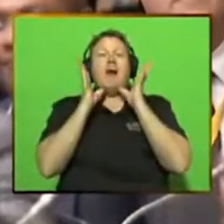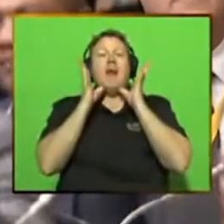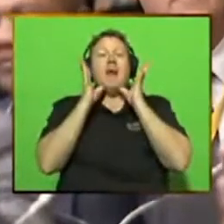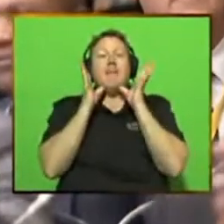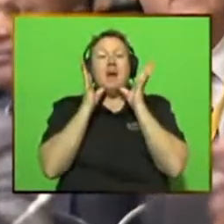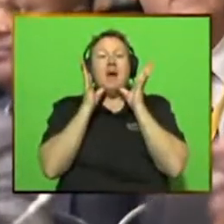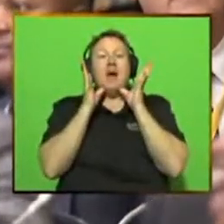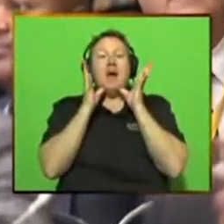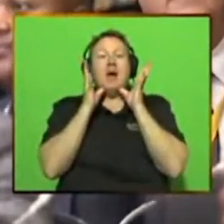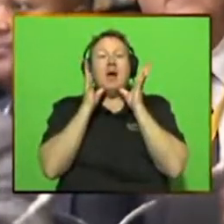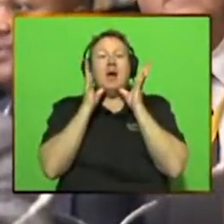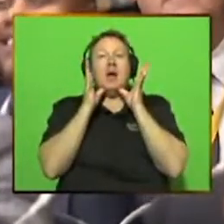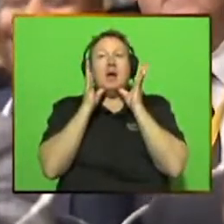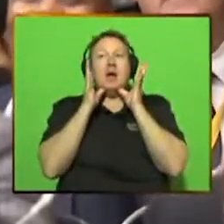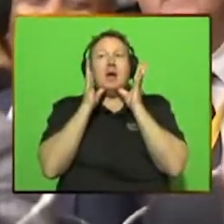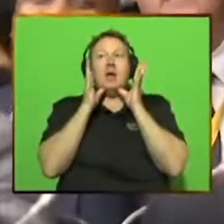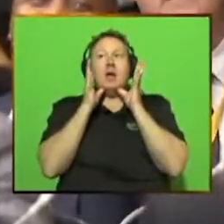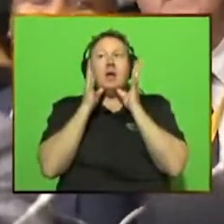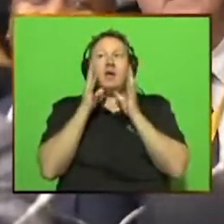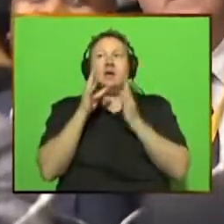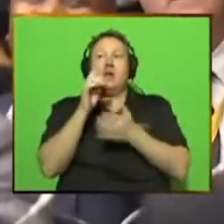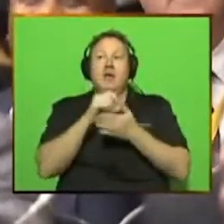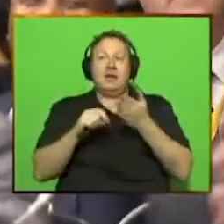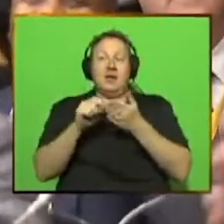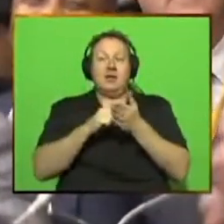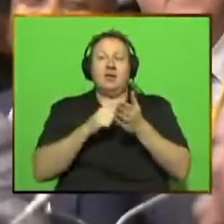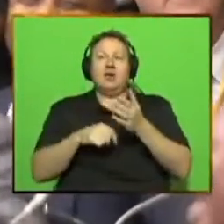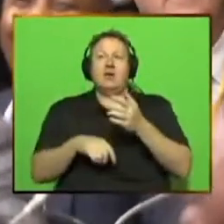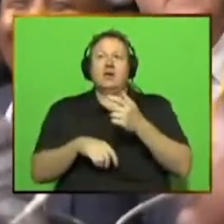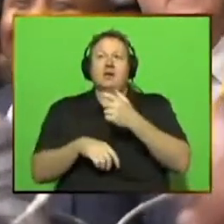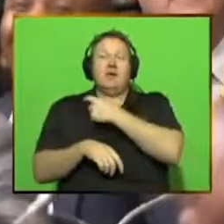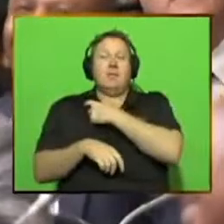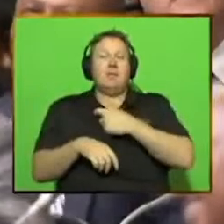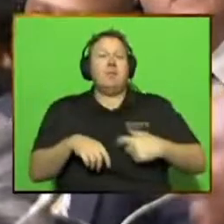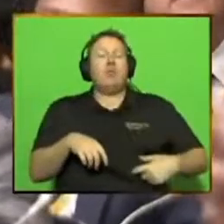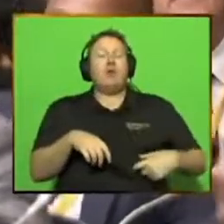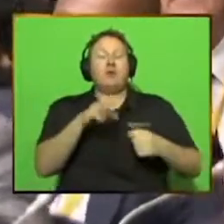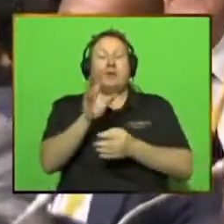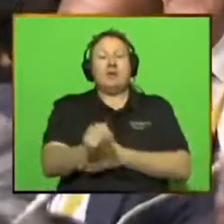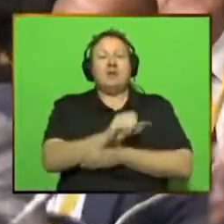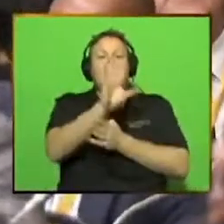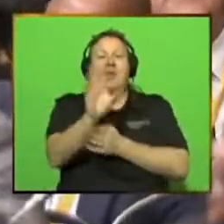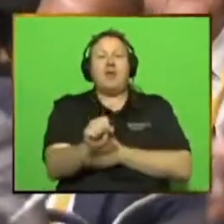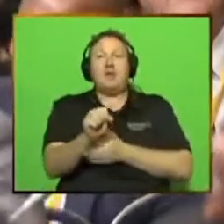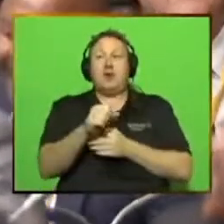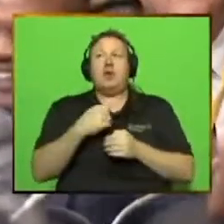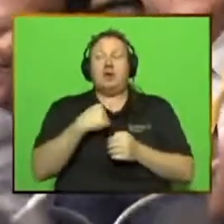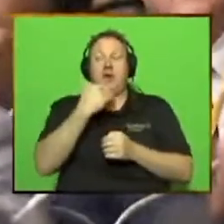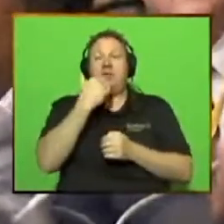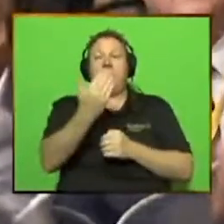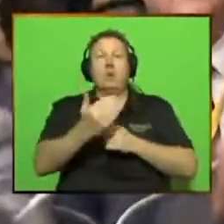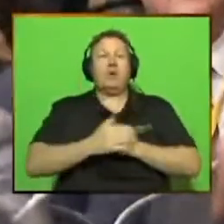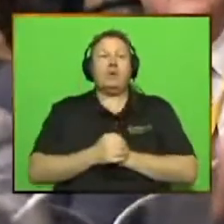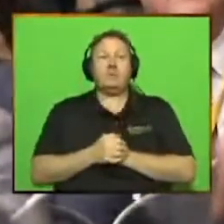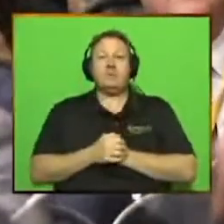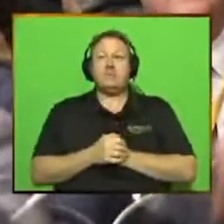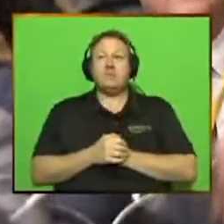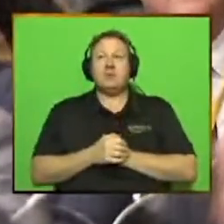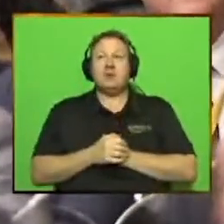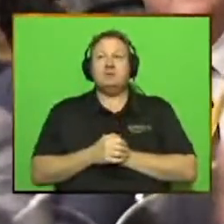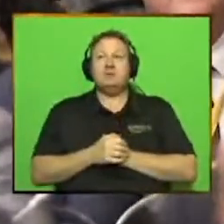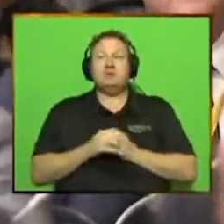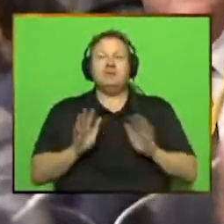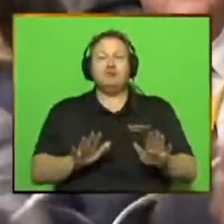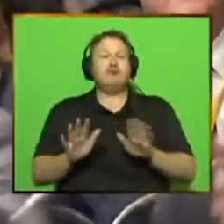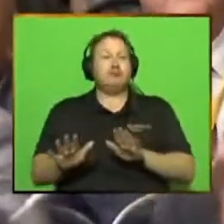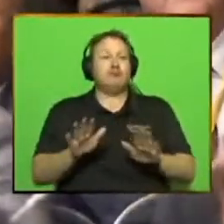Malema as candidate for election as President of the Republic of South Africa. I thank you very much. Order,